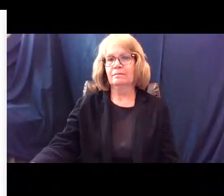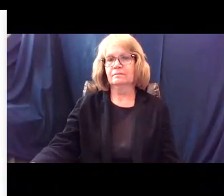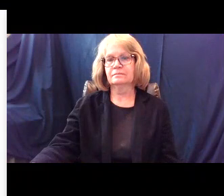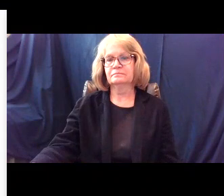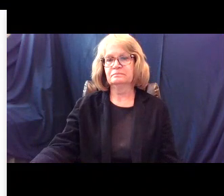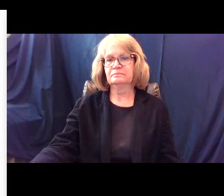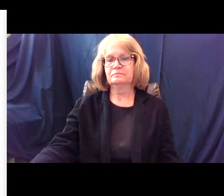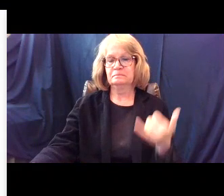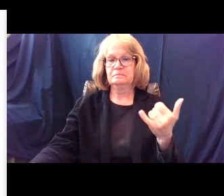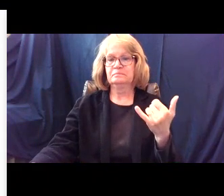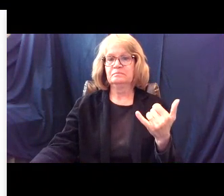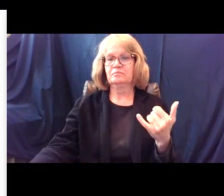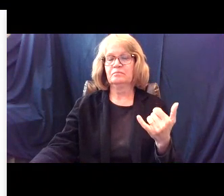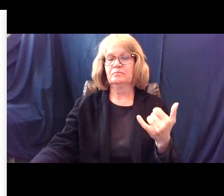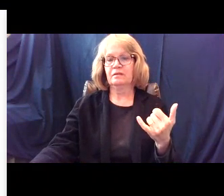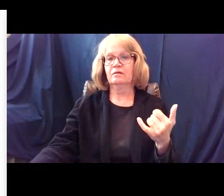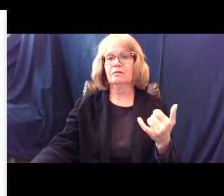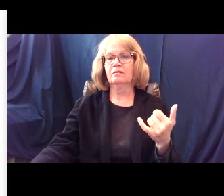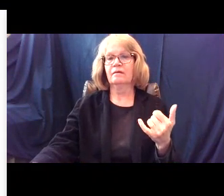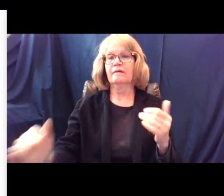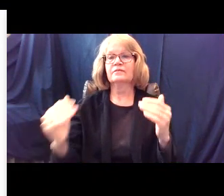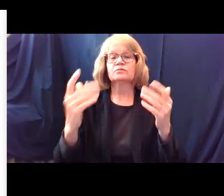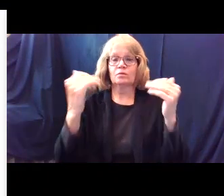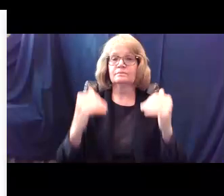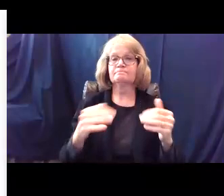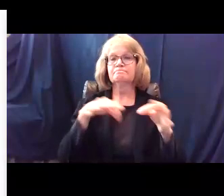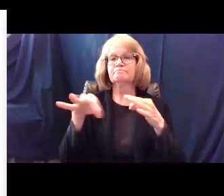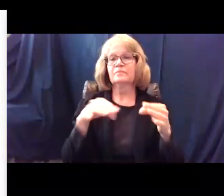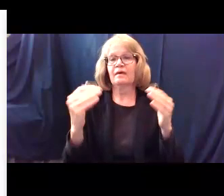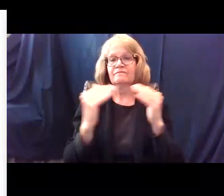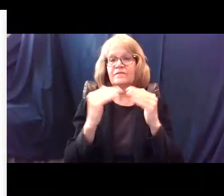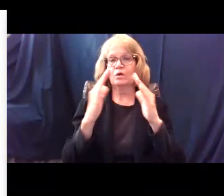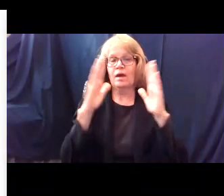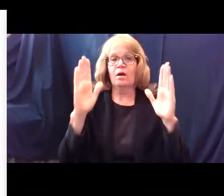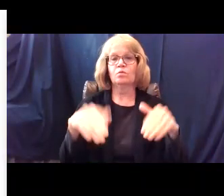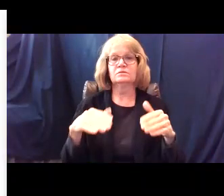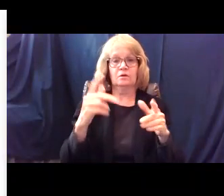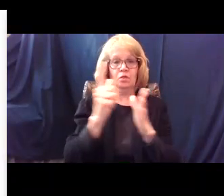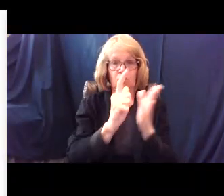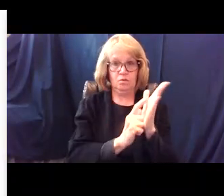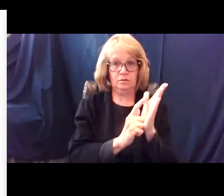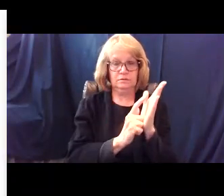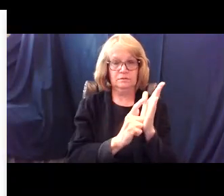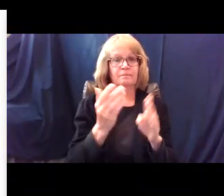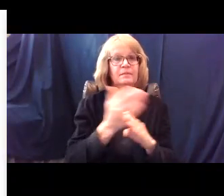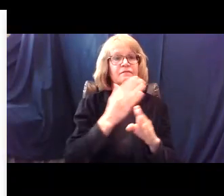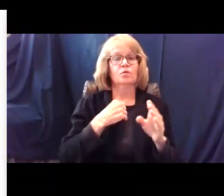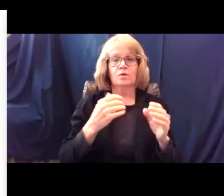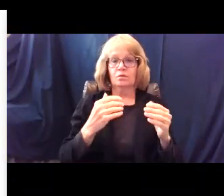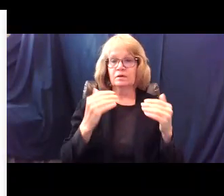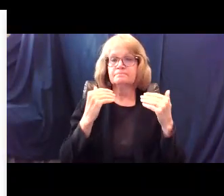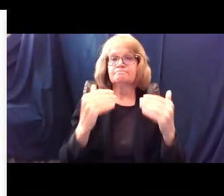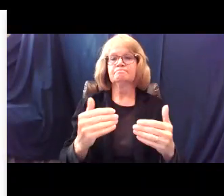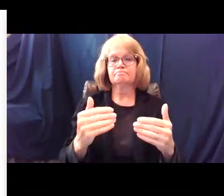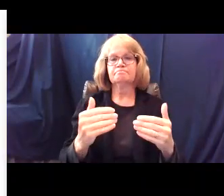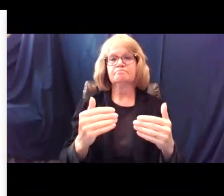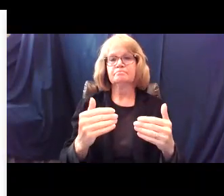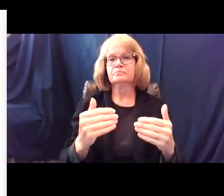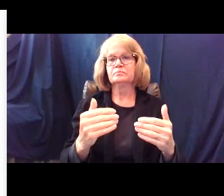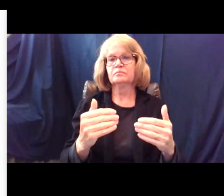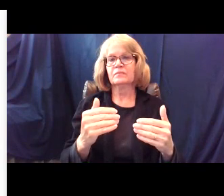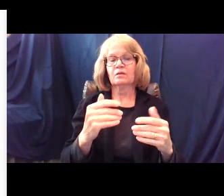jump into our fair housing laws. Before I advance the screen to share about